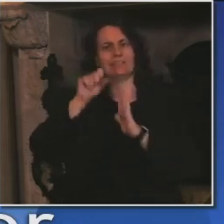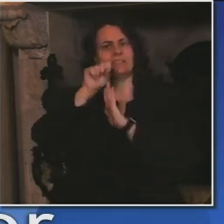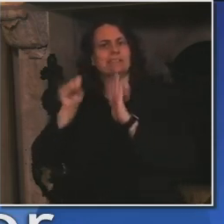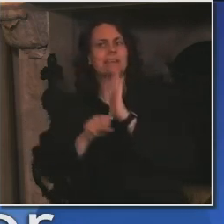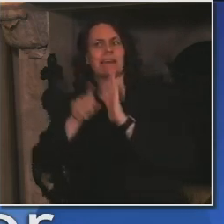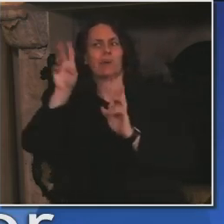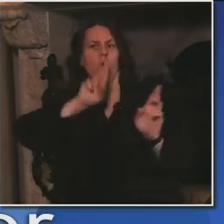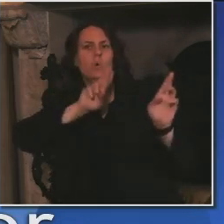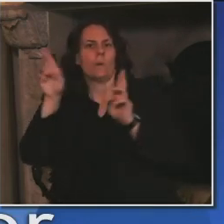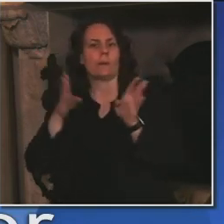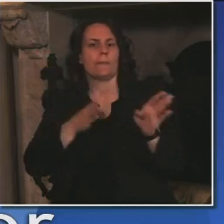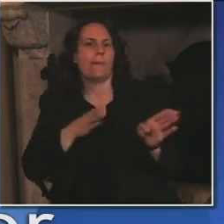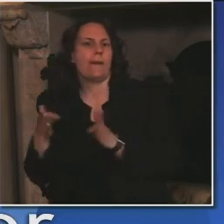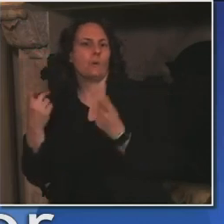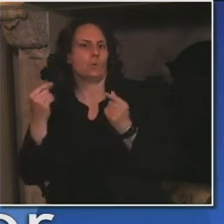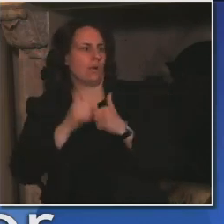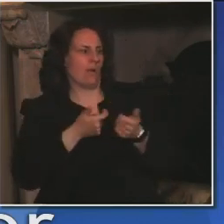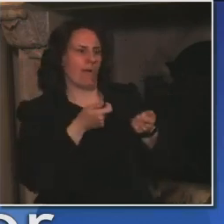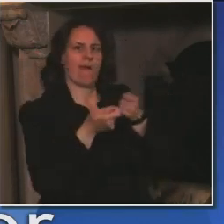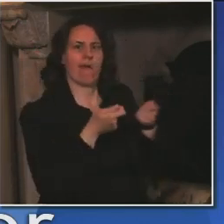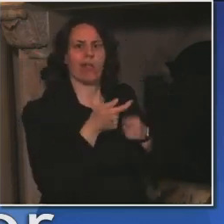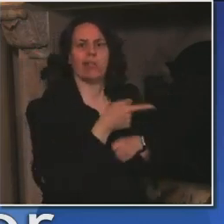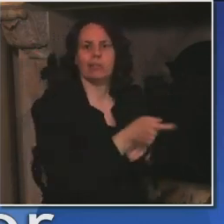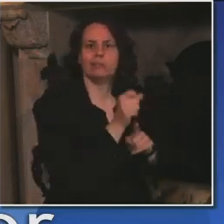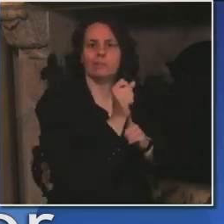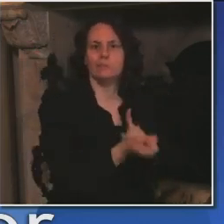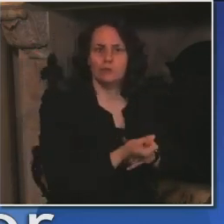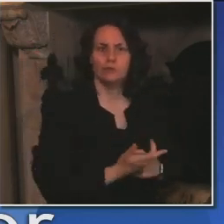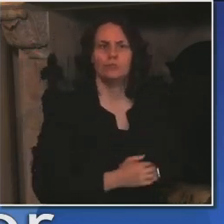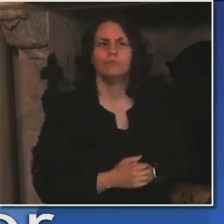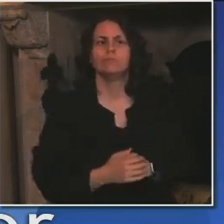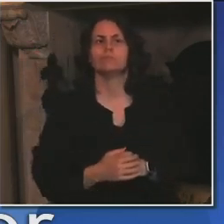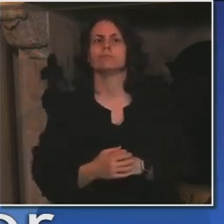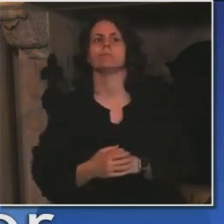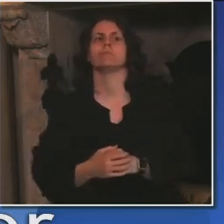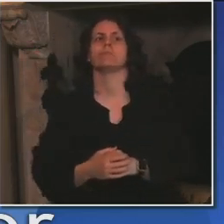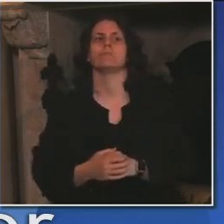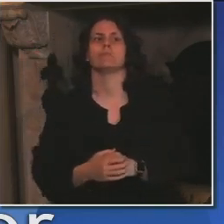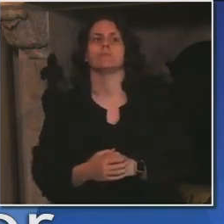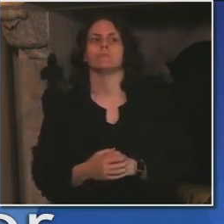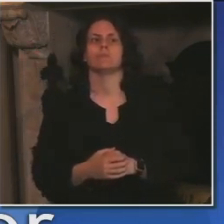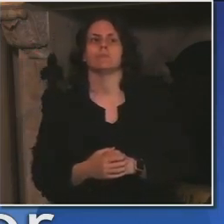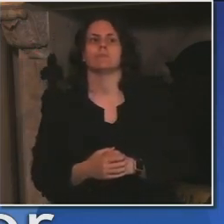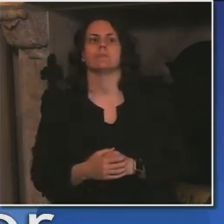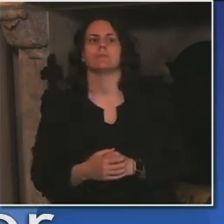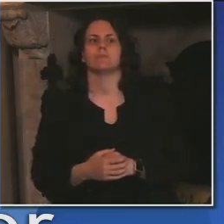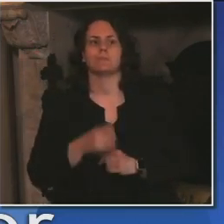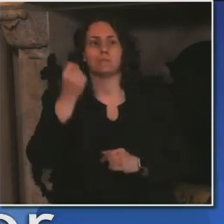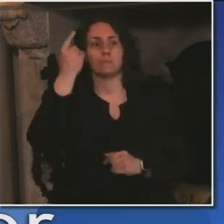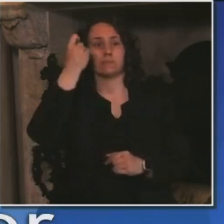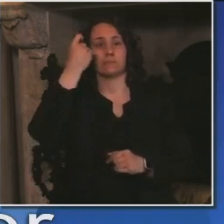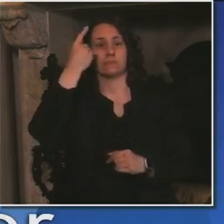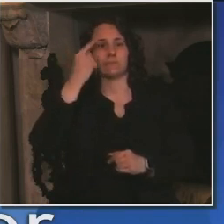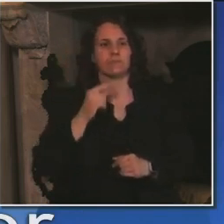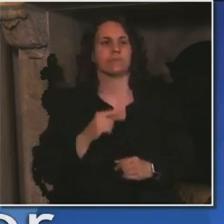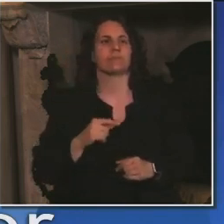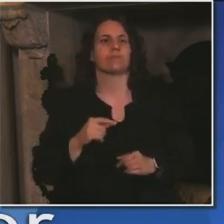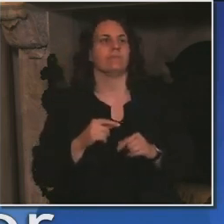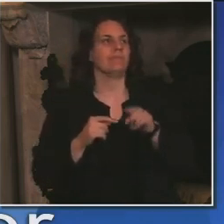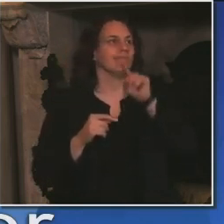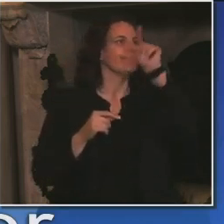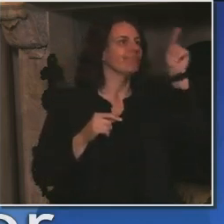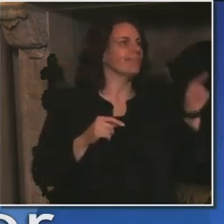state where cases have been less often do have less resources. We also seem to express some openness last